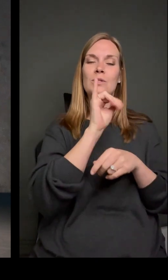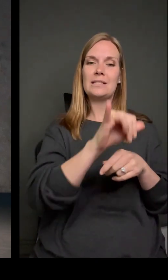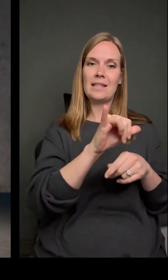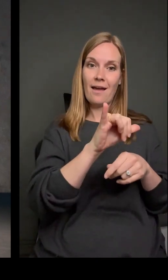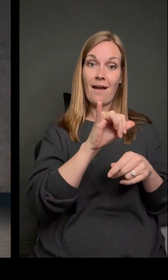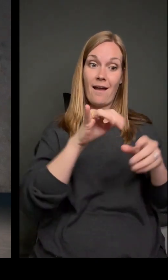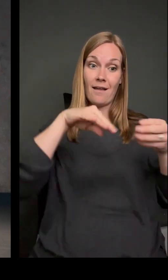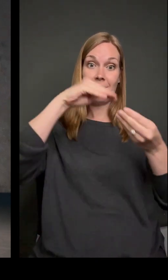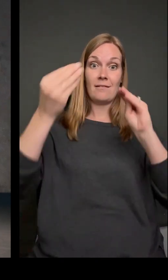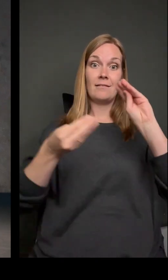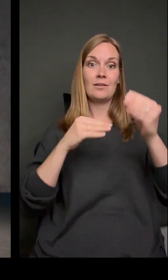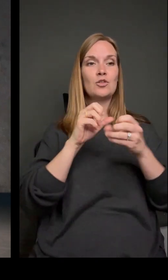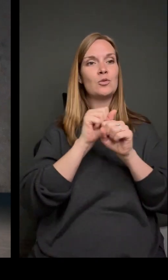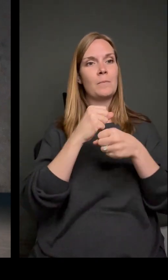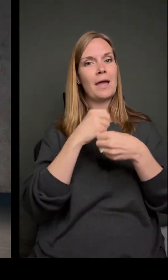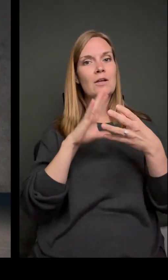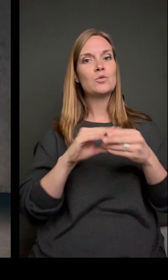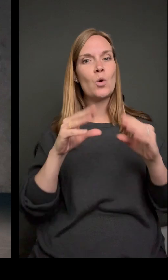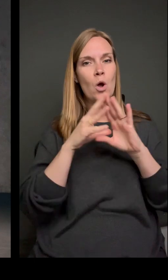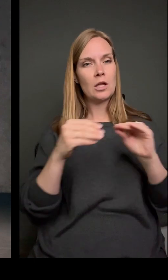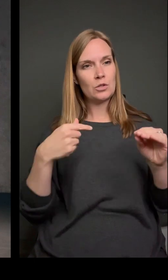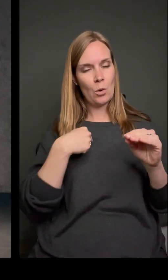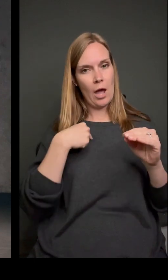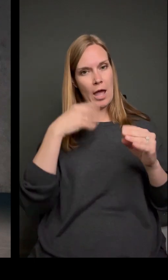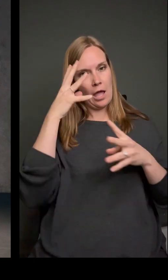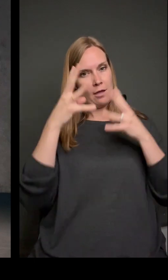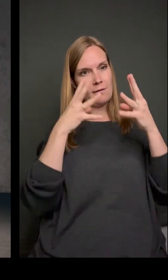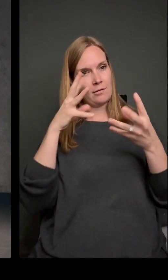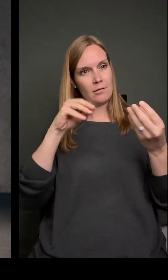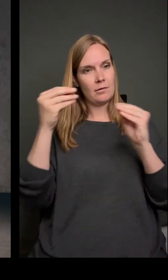to tell a story. So I started to play with it, and then